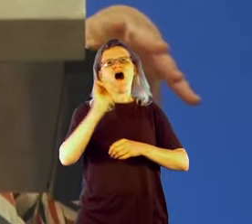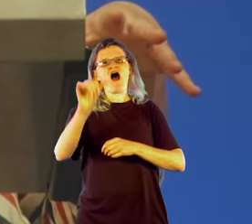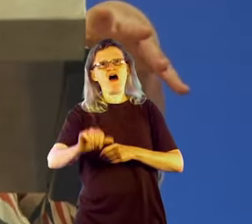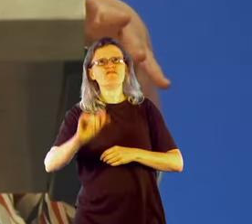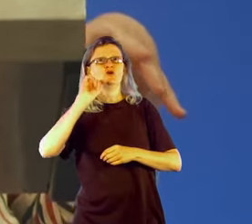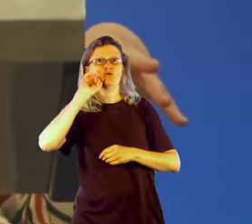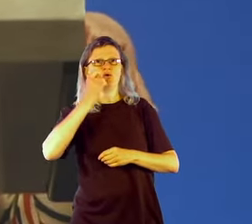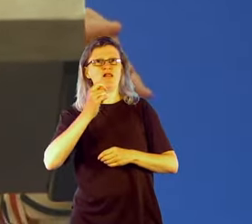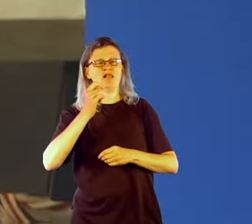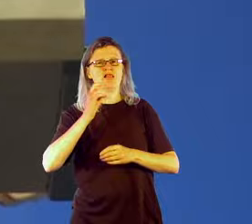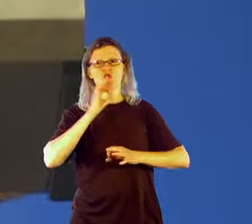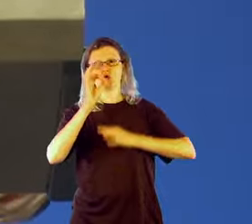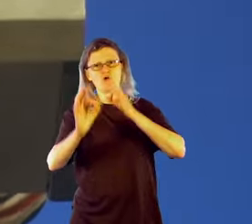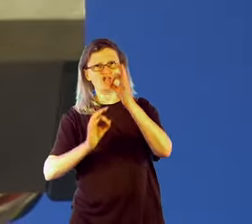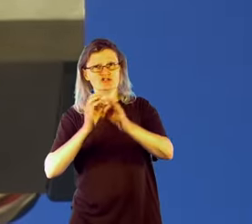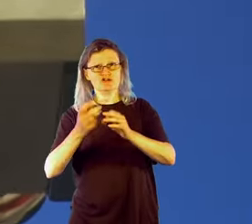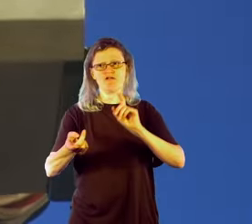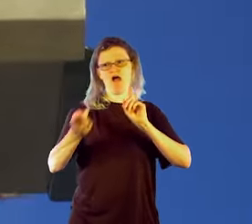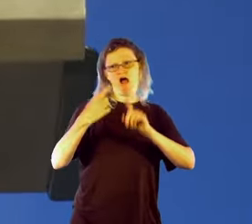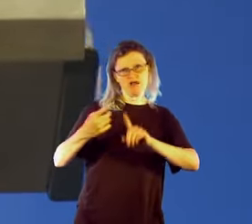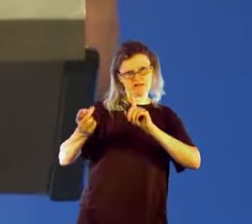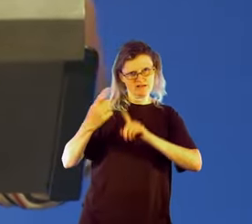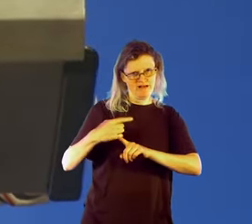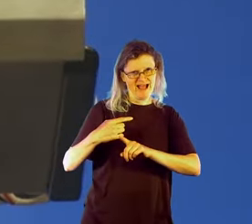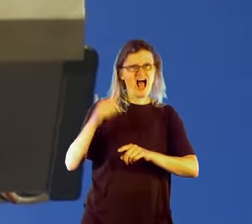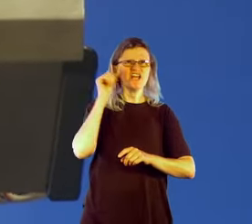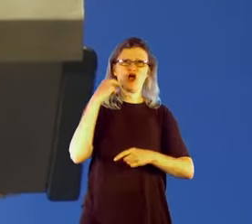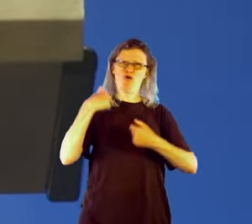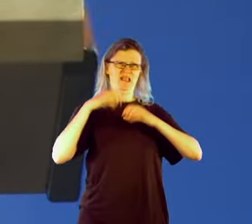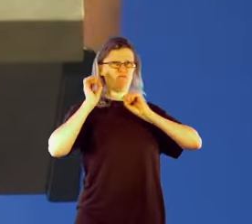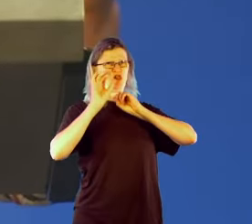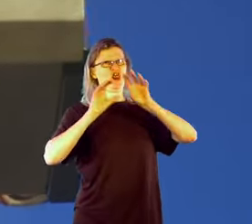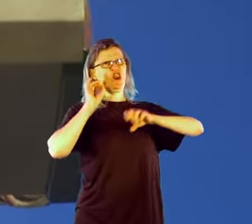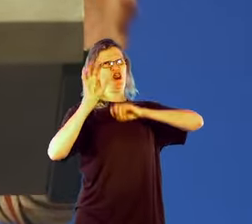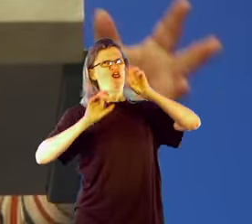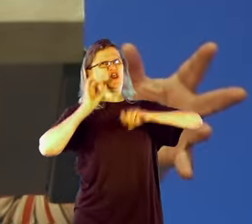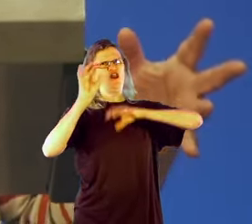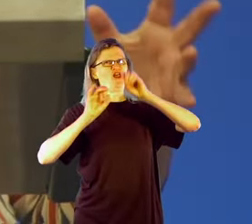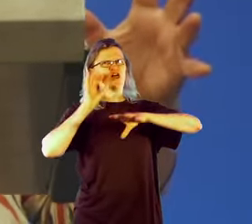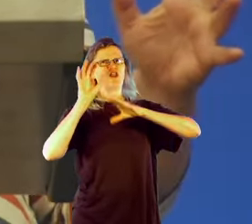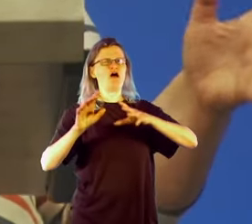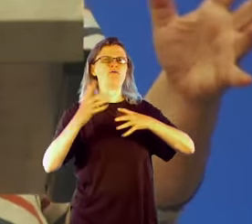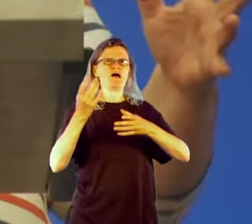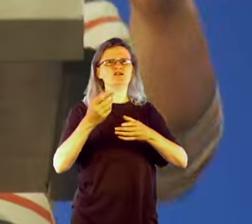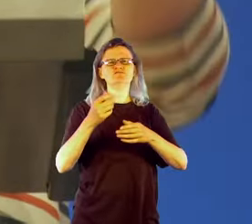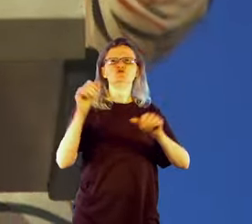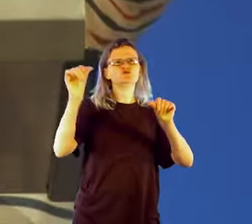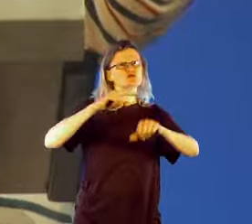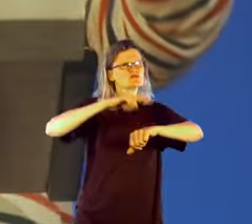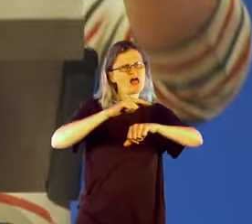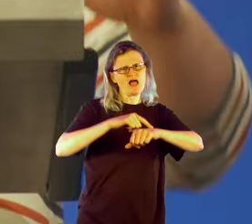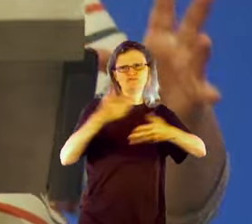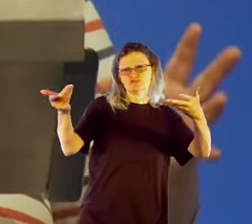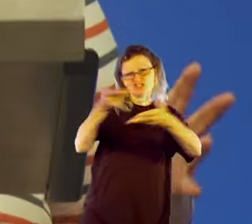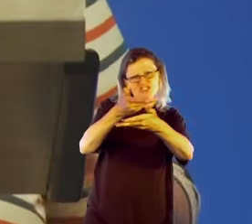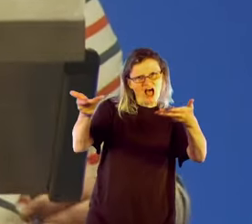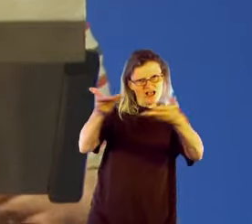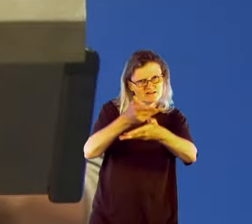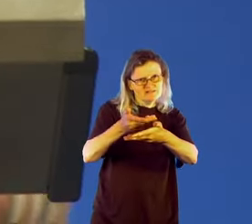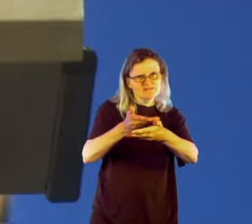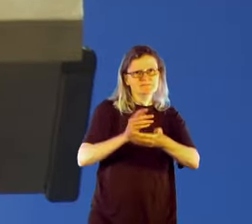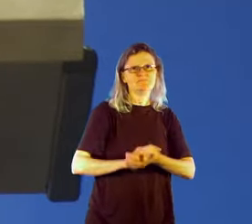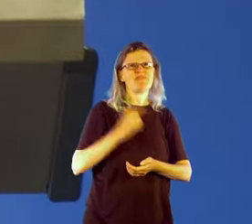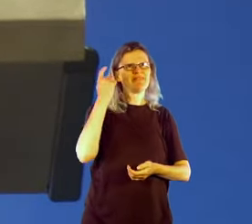some questions then before we move on to the last part. I know I've done a lot of talking, so have a few minutes. Think about questions. Think about this